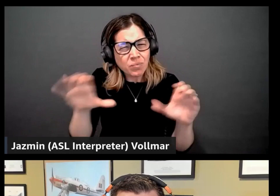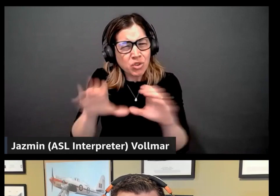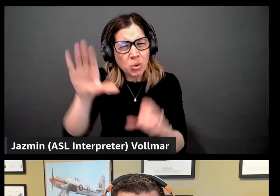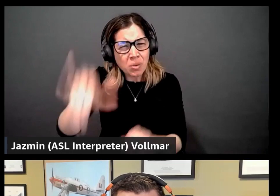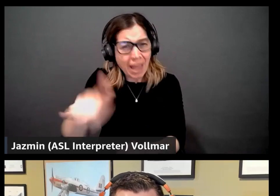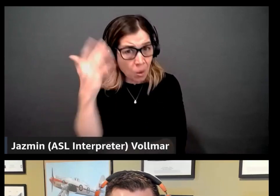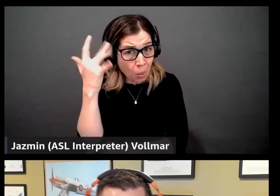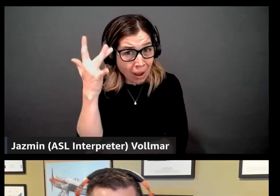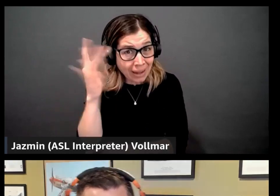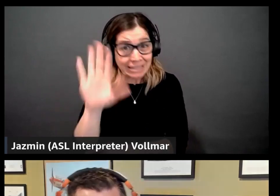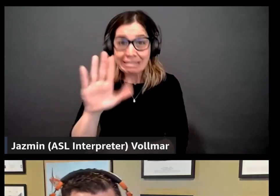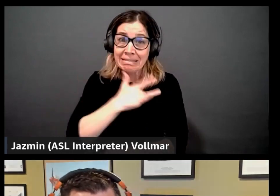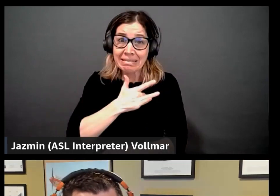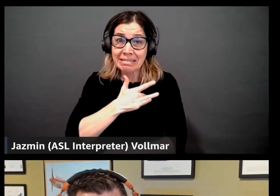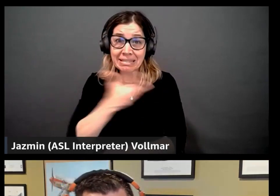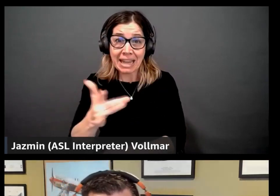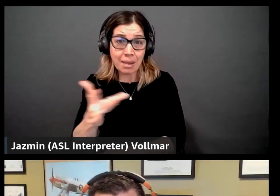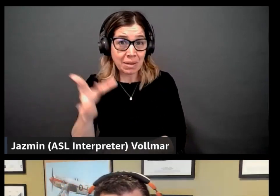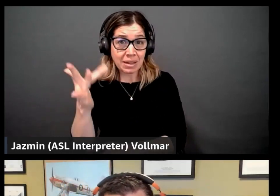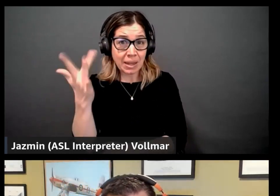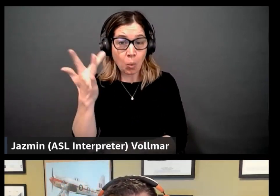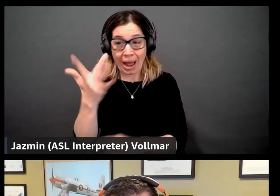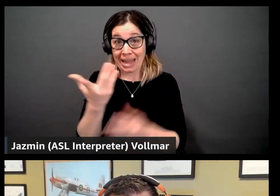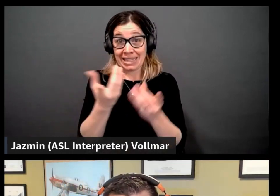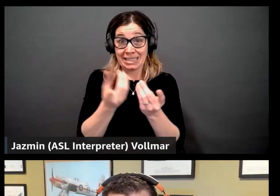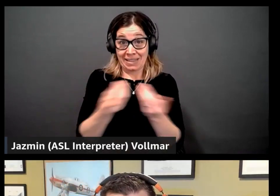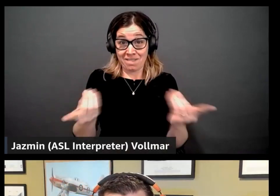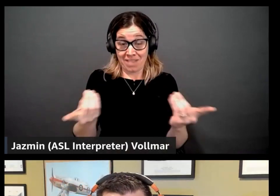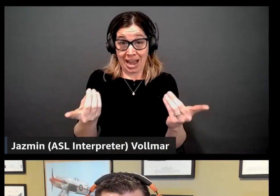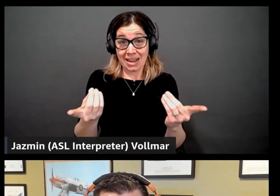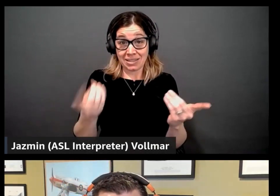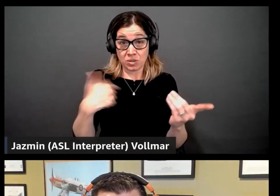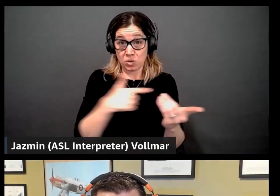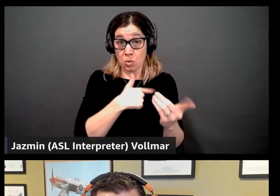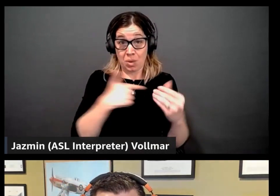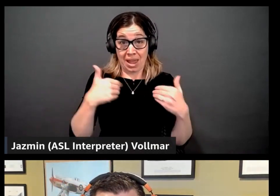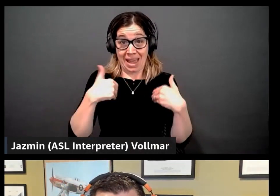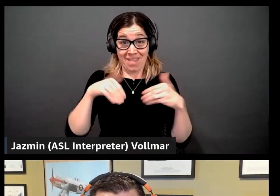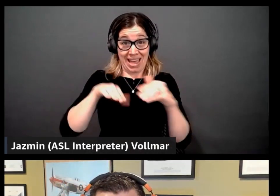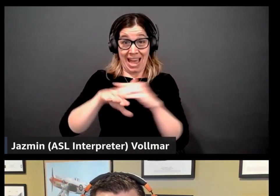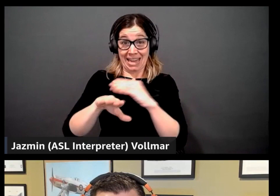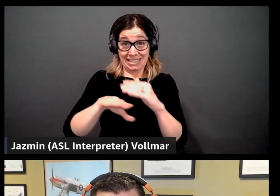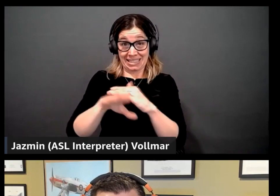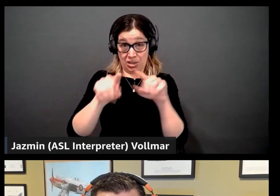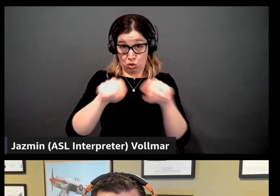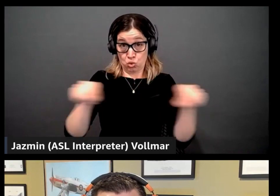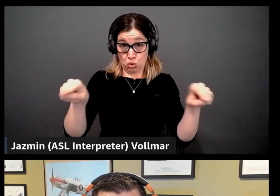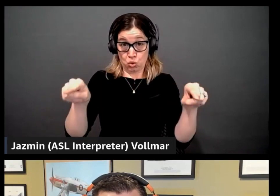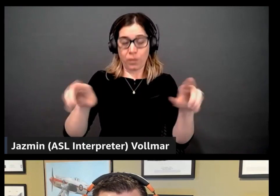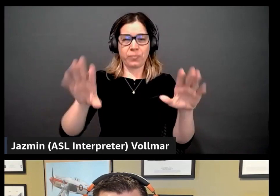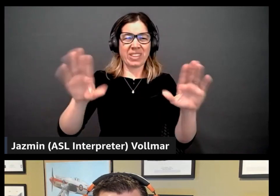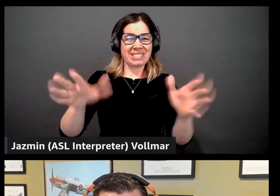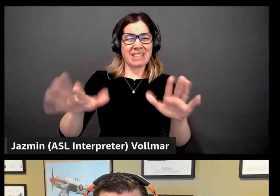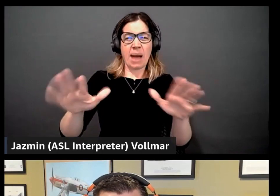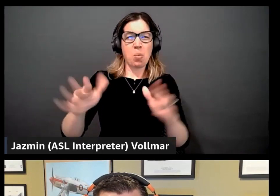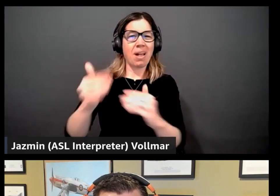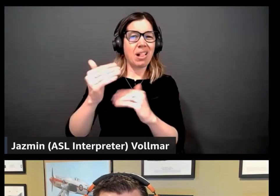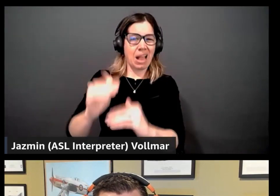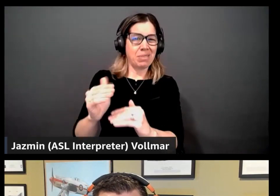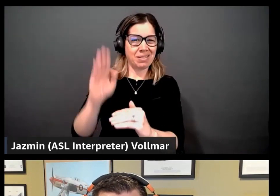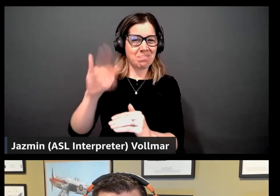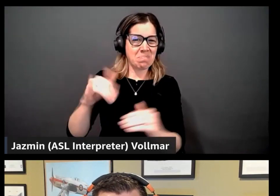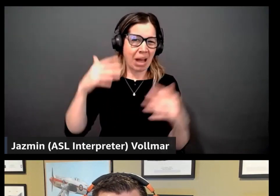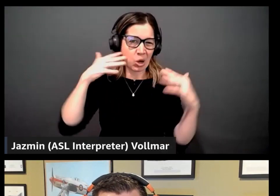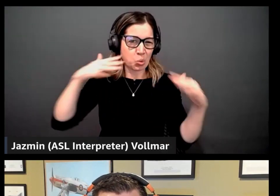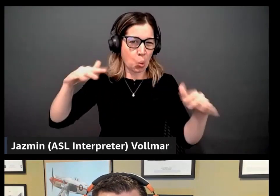that is typically because currently the devices that we have access to are somewhat limited by noise. And if you